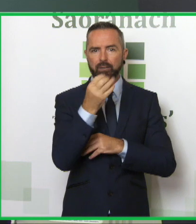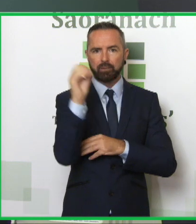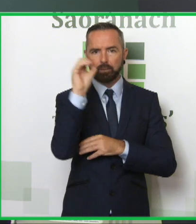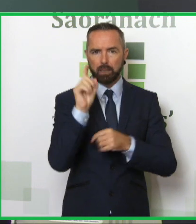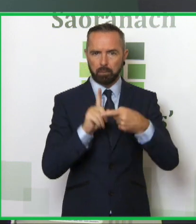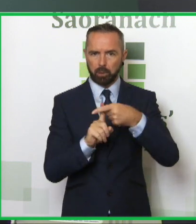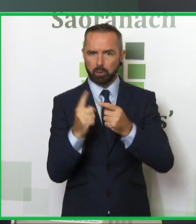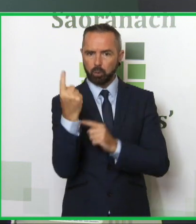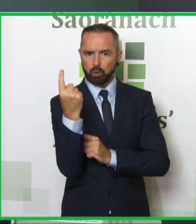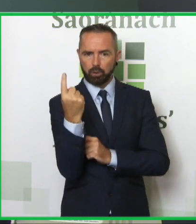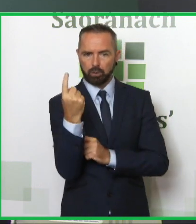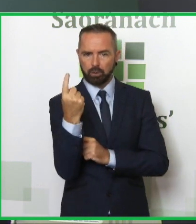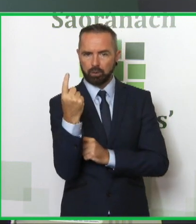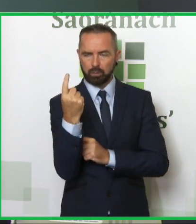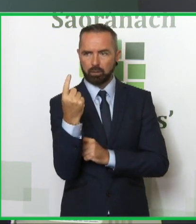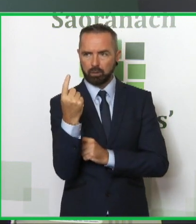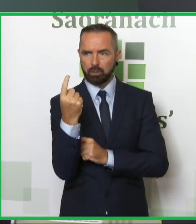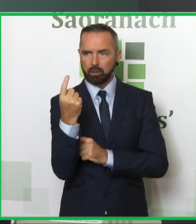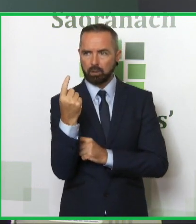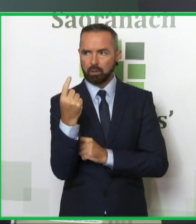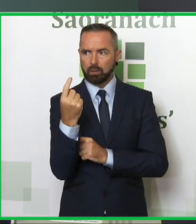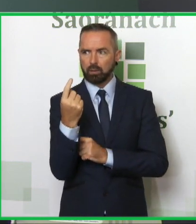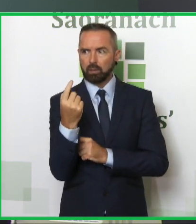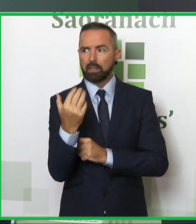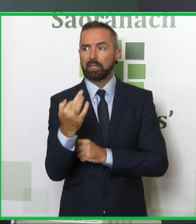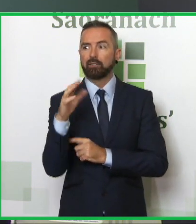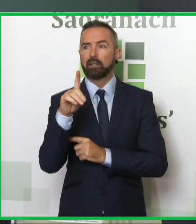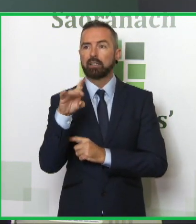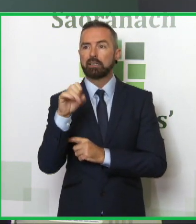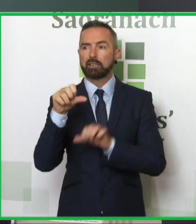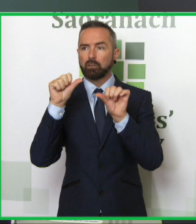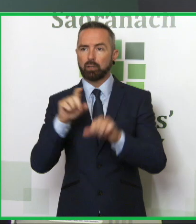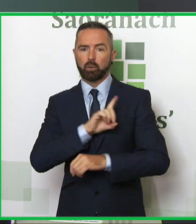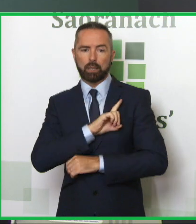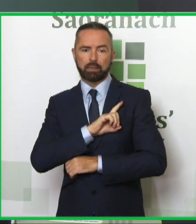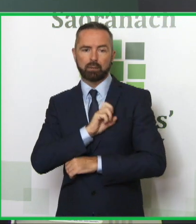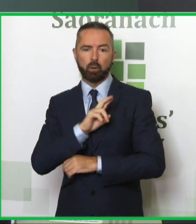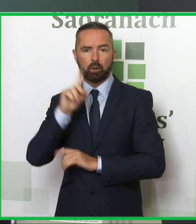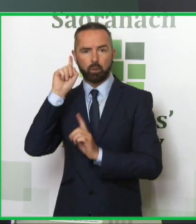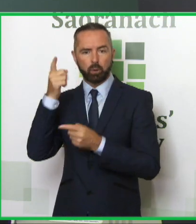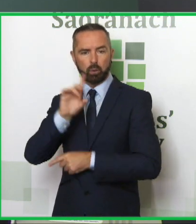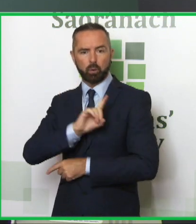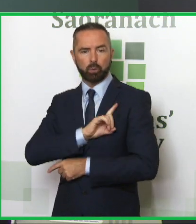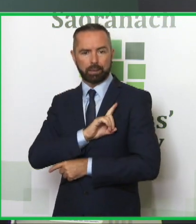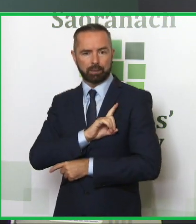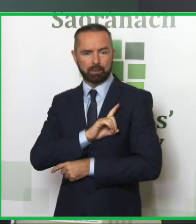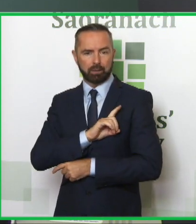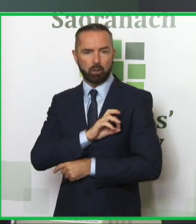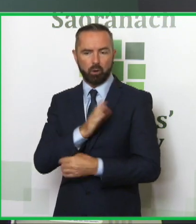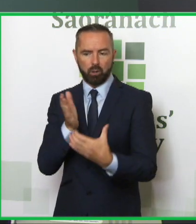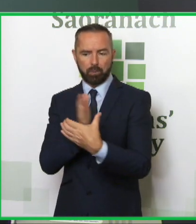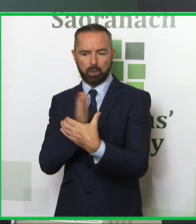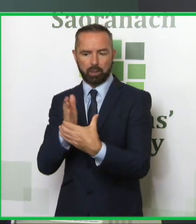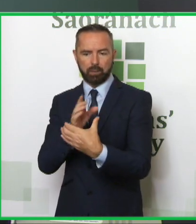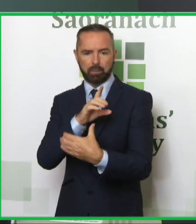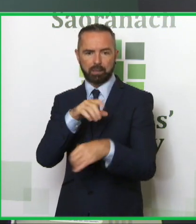on that agree option, so if disagree wins, or if don't know wins, or if between them